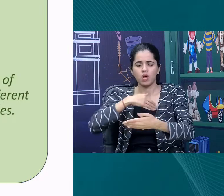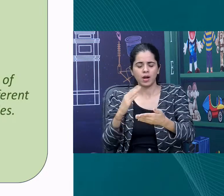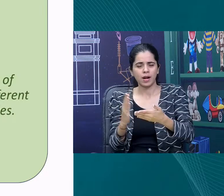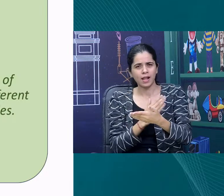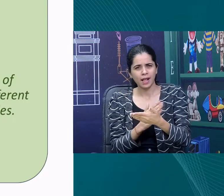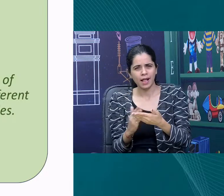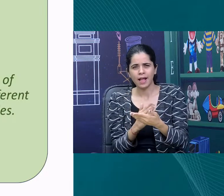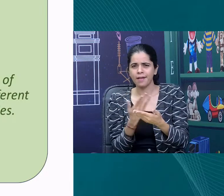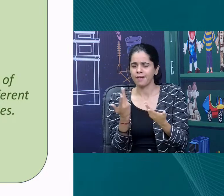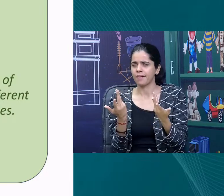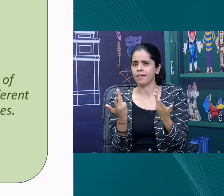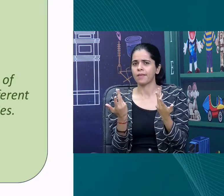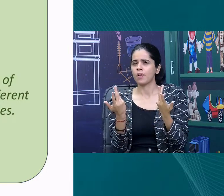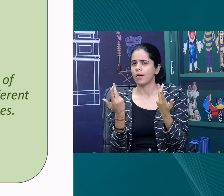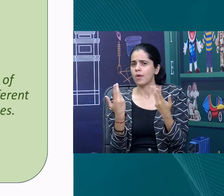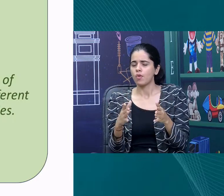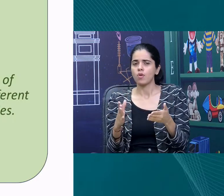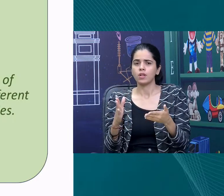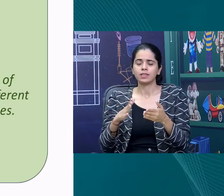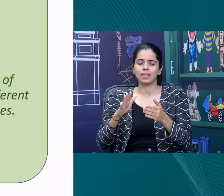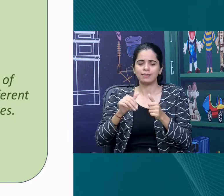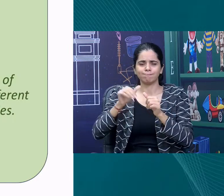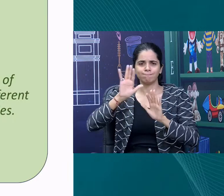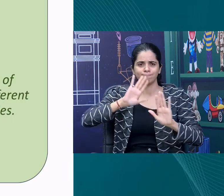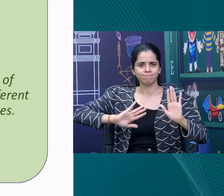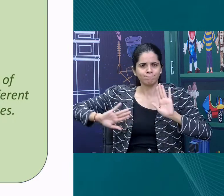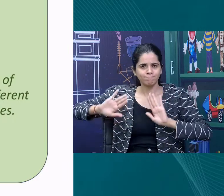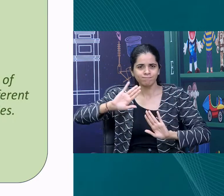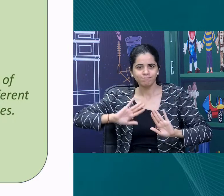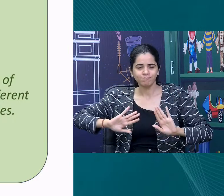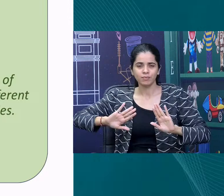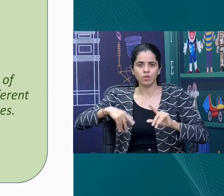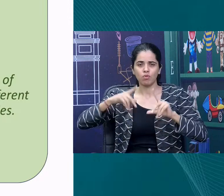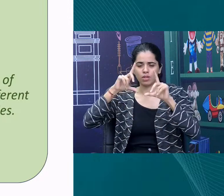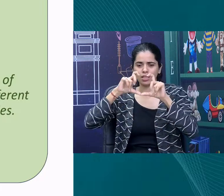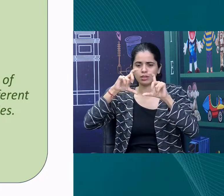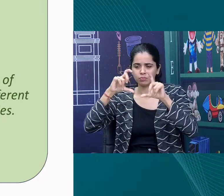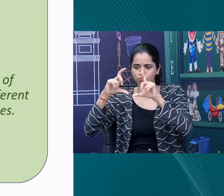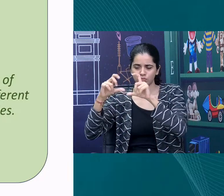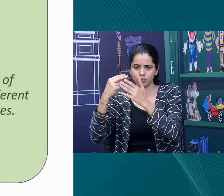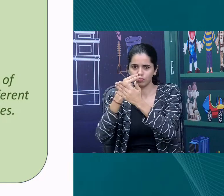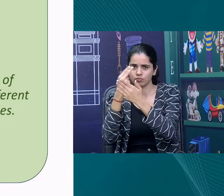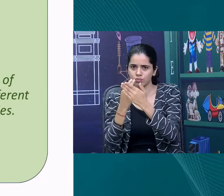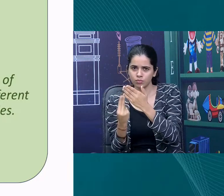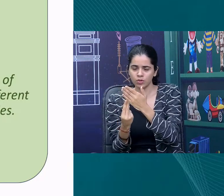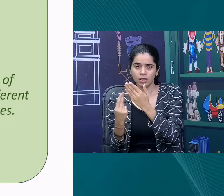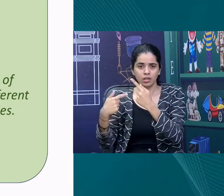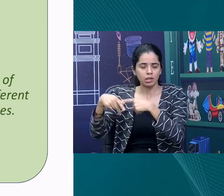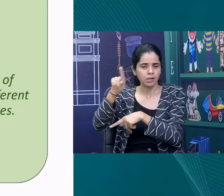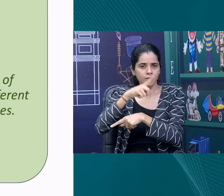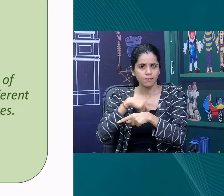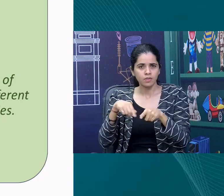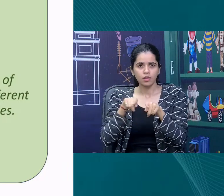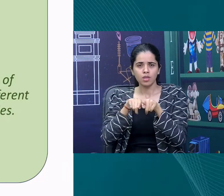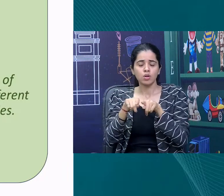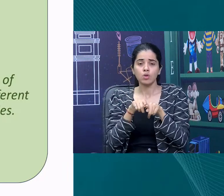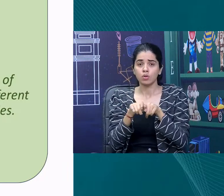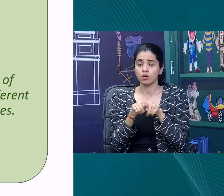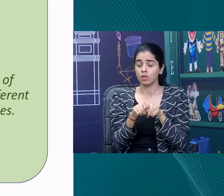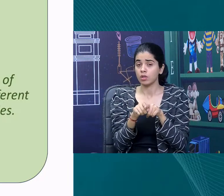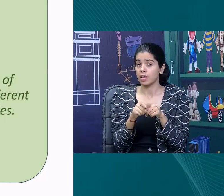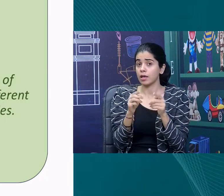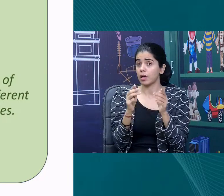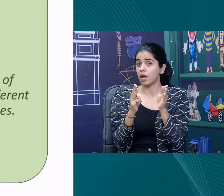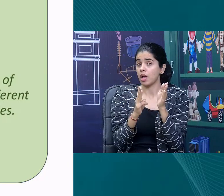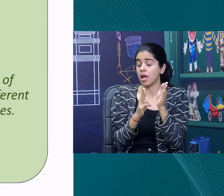song, create a play, and prepare flashcards identifying the compound that forms the